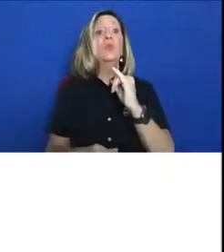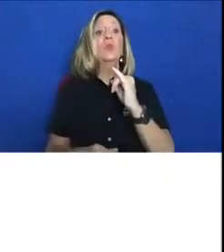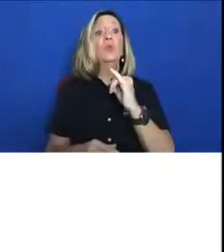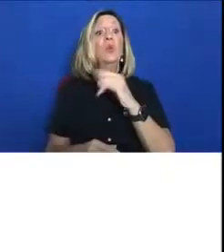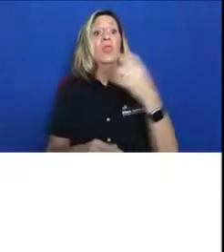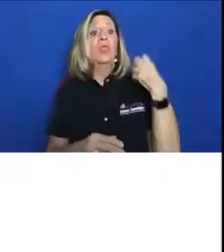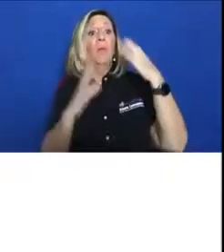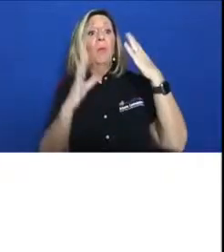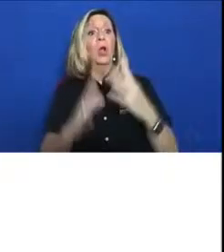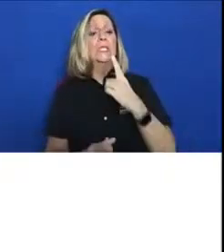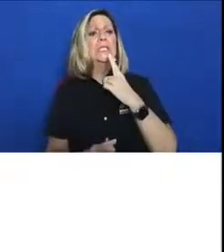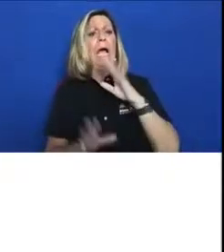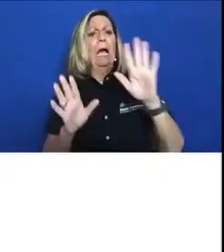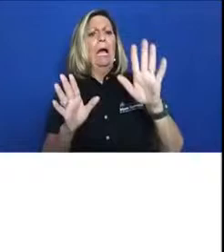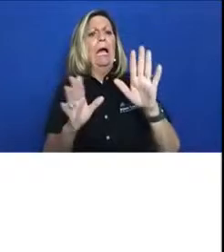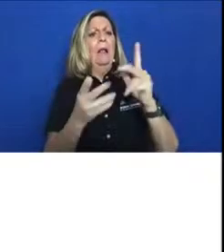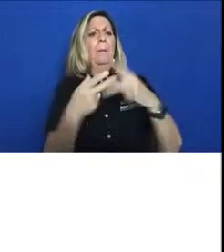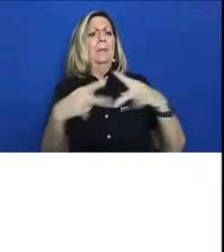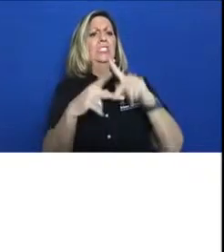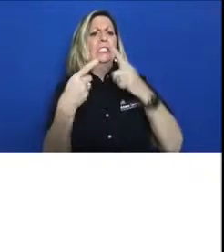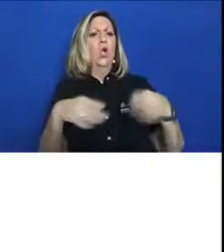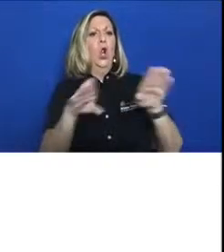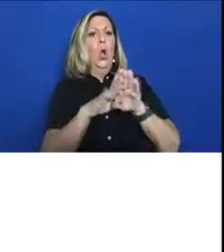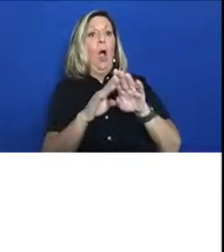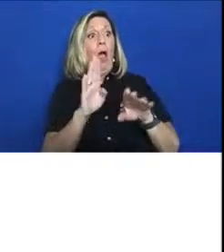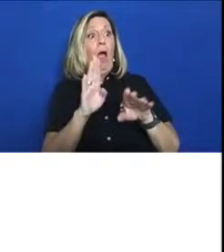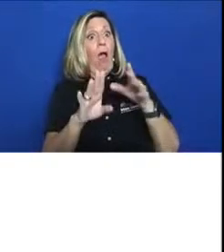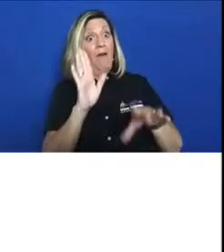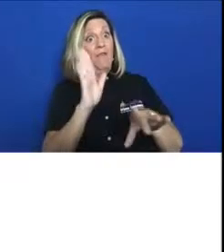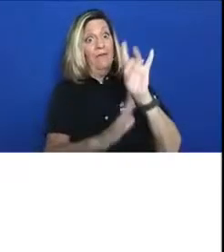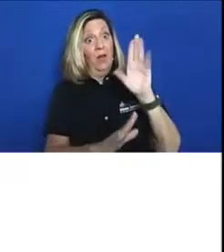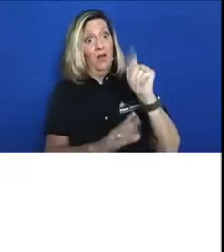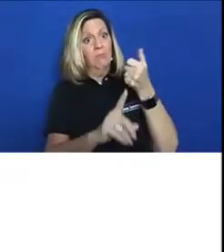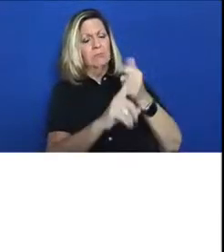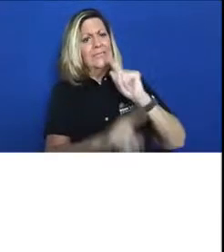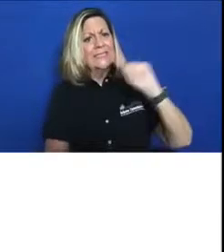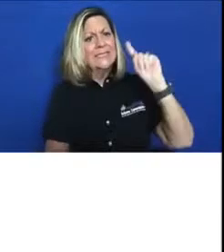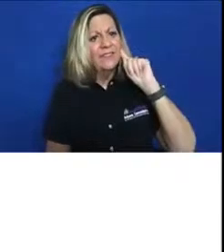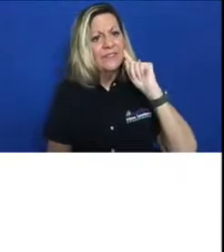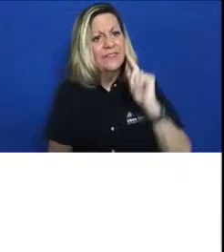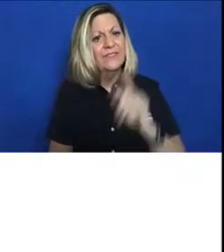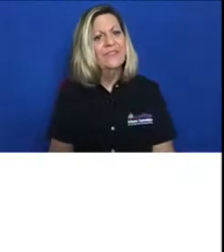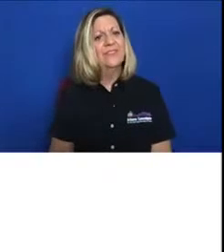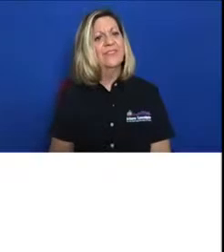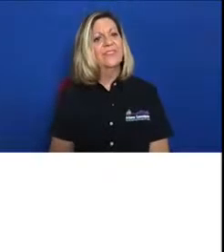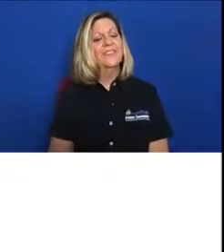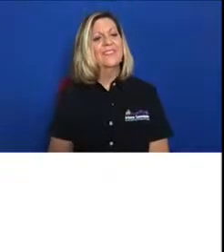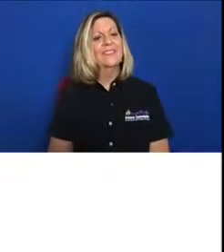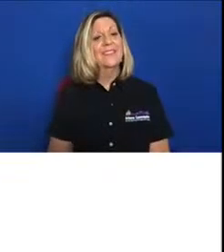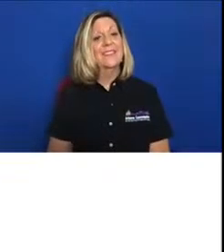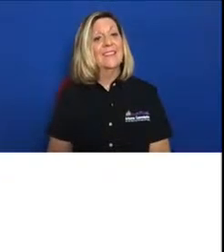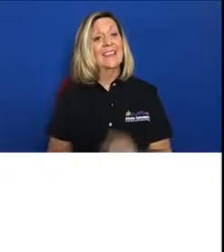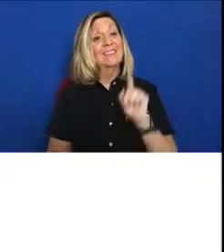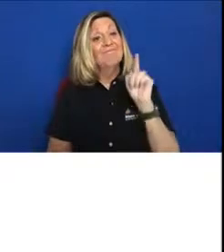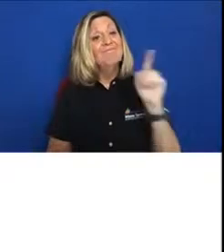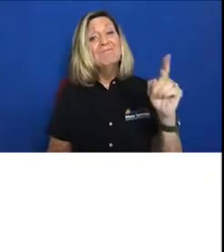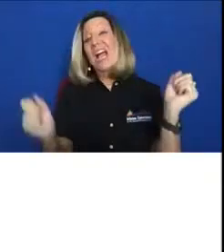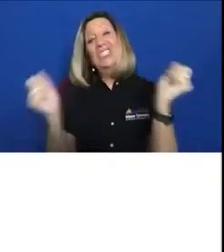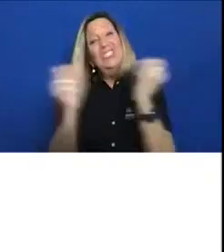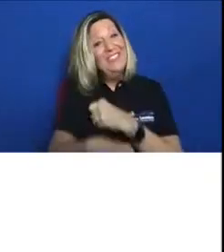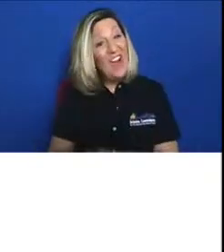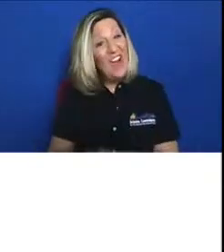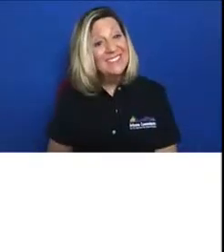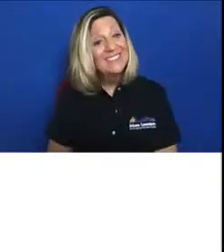and during the interview, the employer said that the position was closed, and when they found out she was